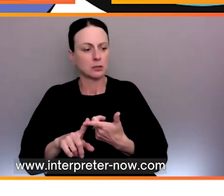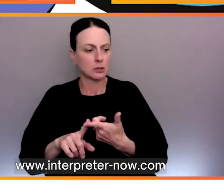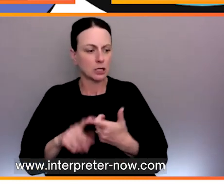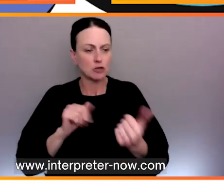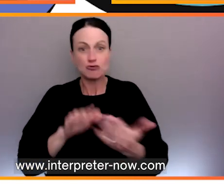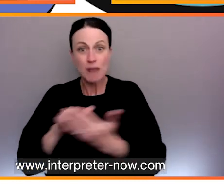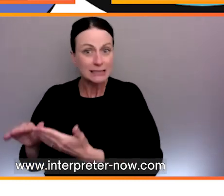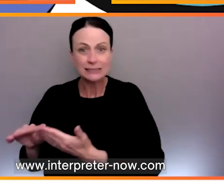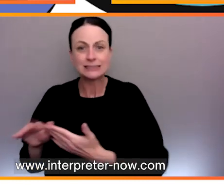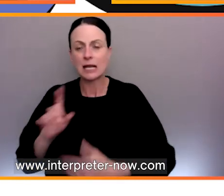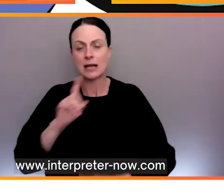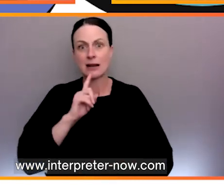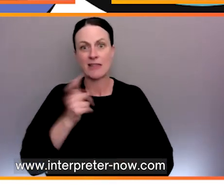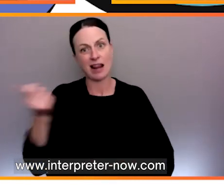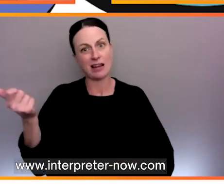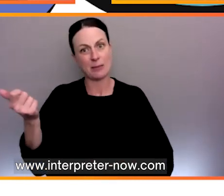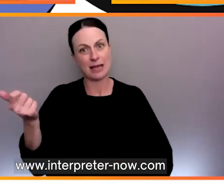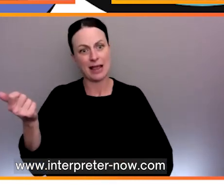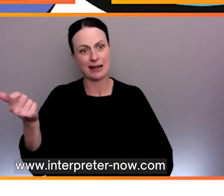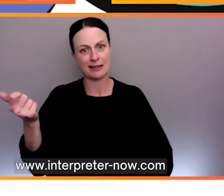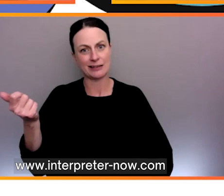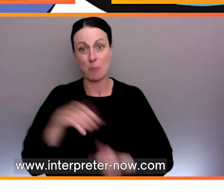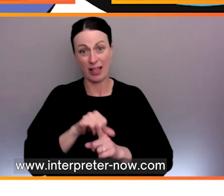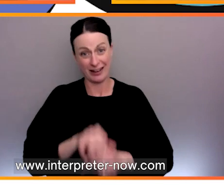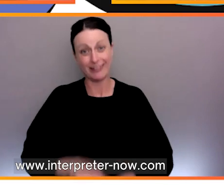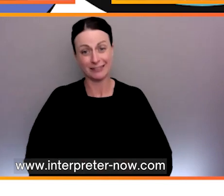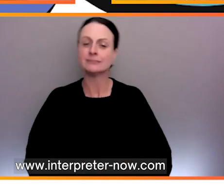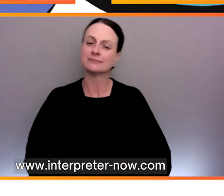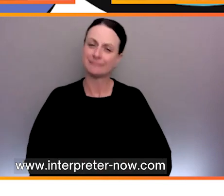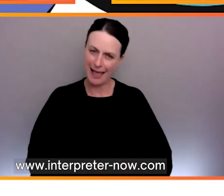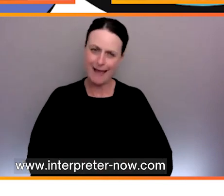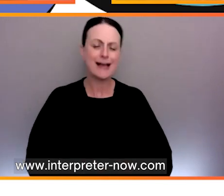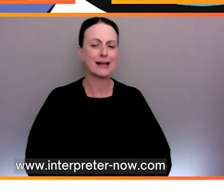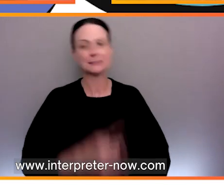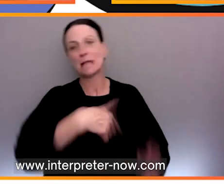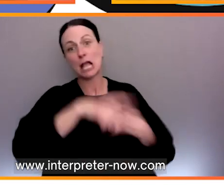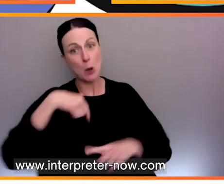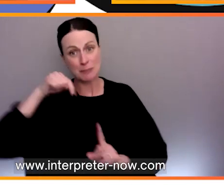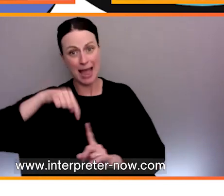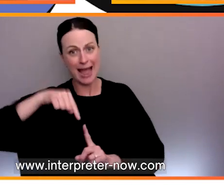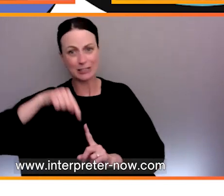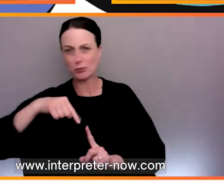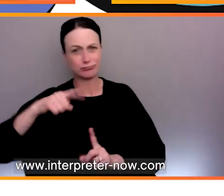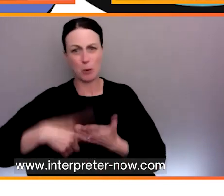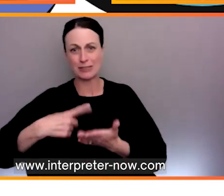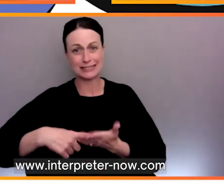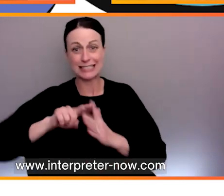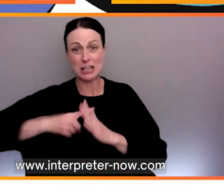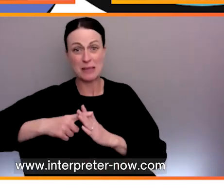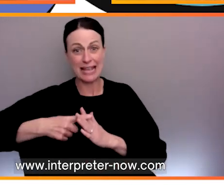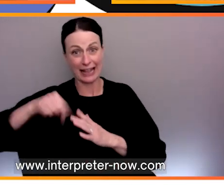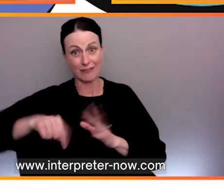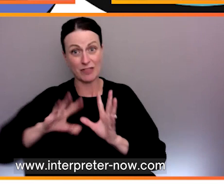ultimately eliminating bullying? Yeah, I think it goes back to just even what we talked about at the beginning. As